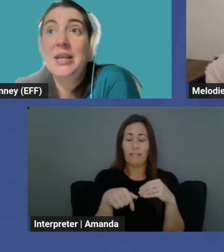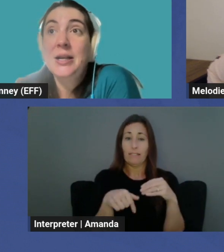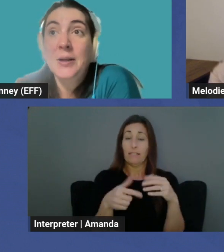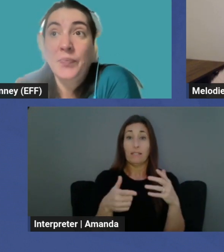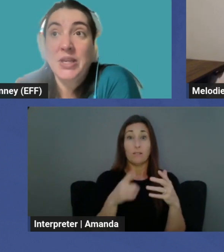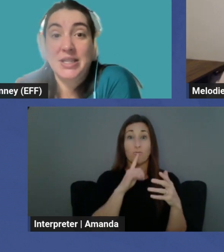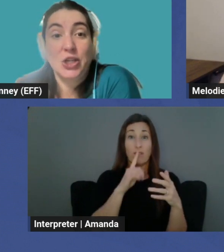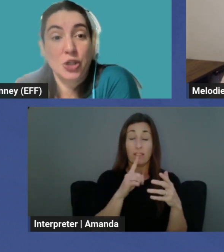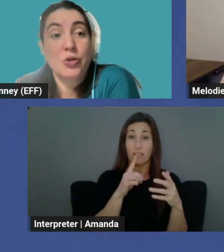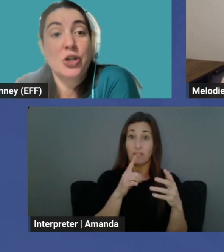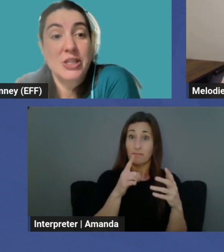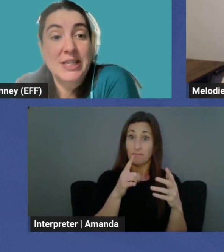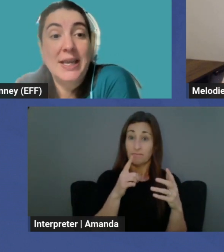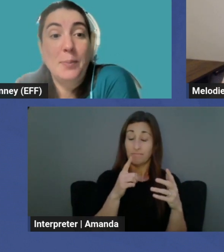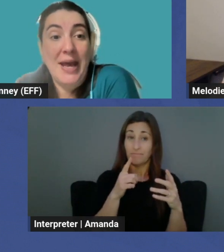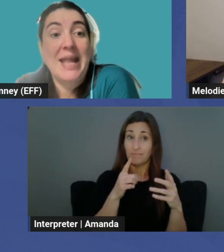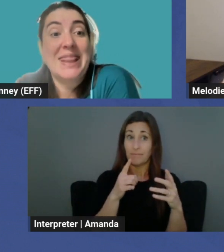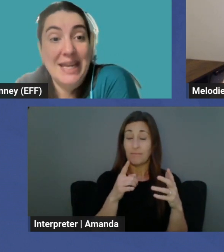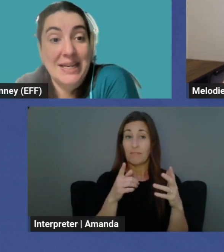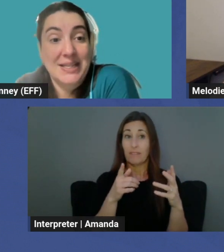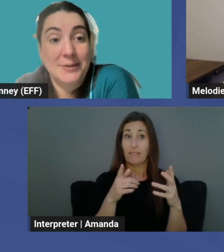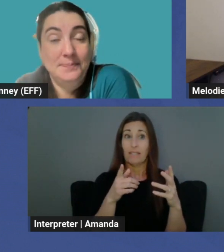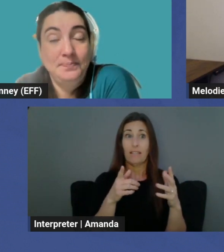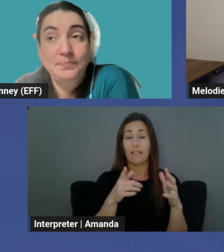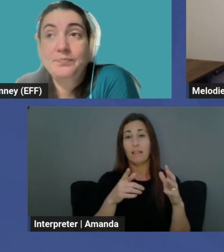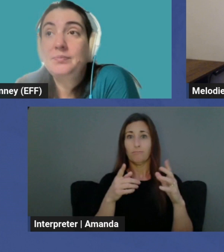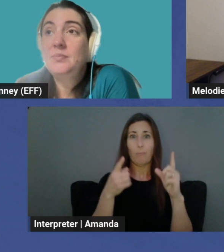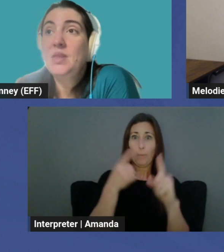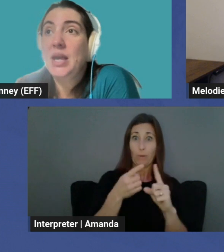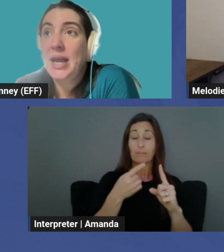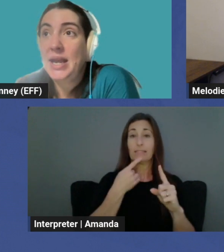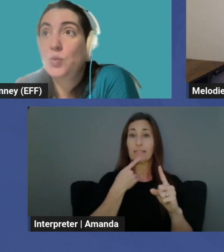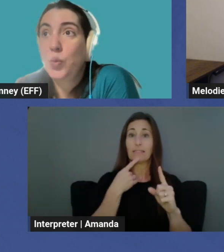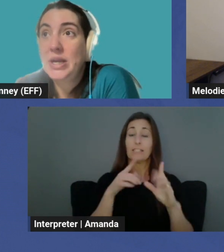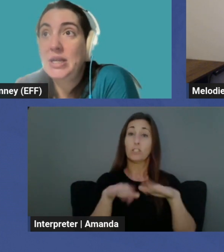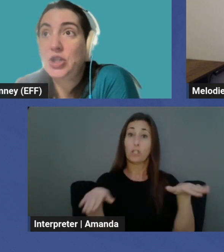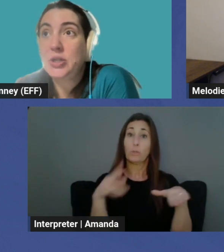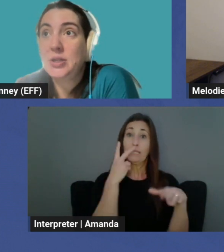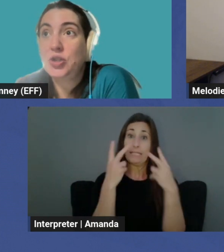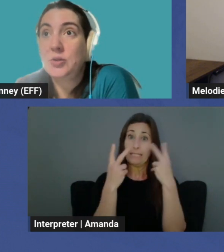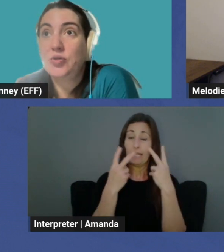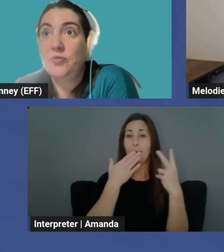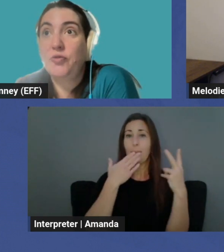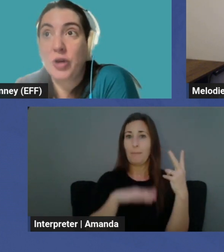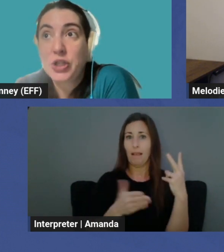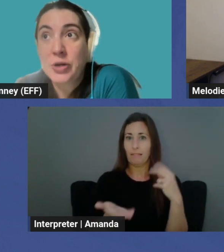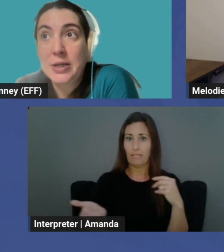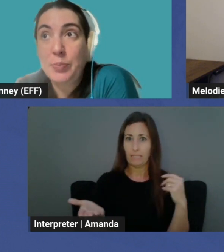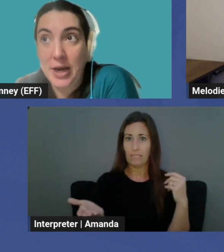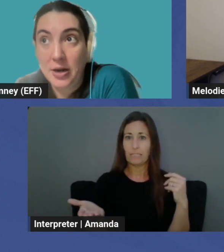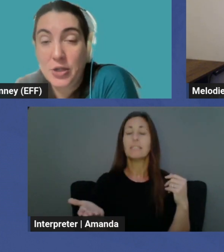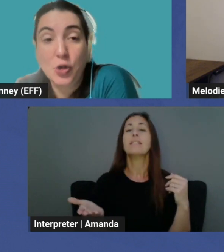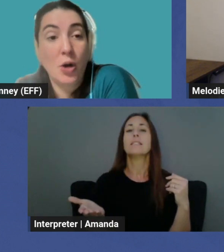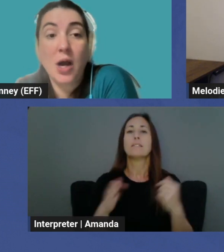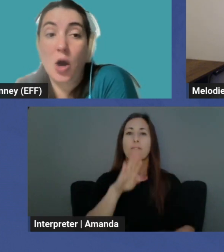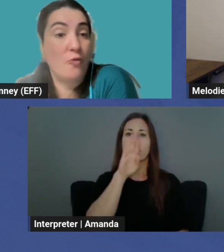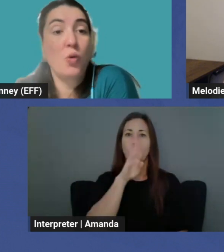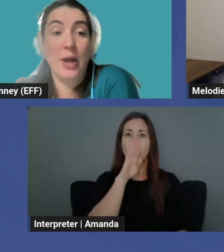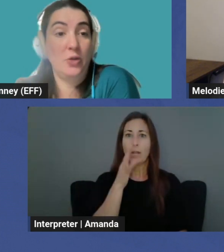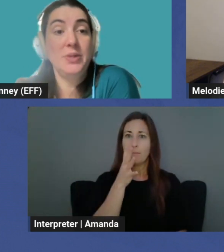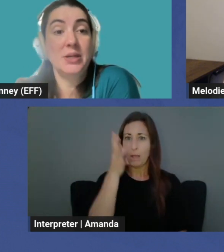here is that children are seeing bad things. And we frustrated parents who